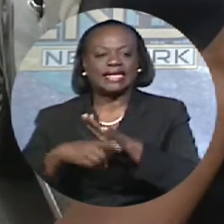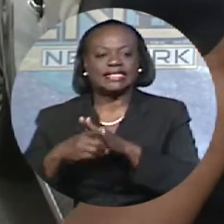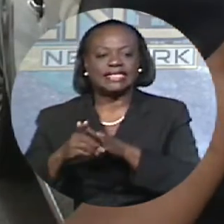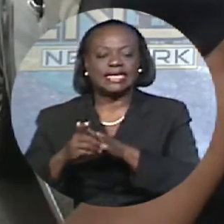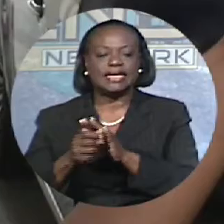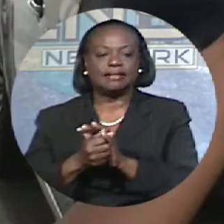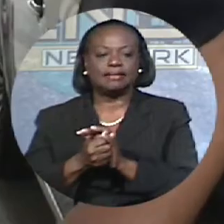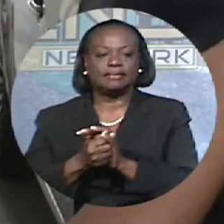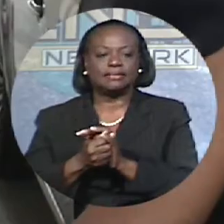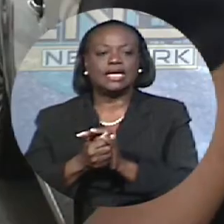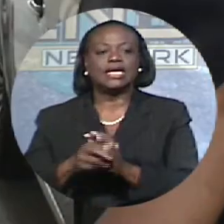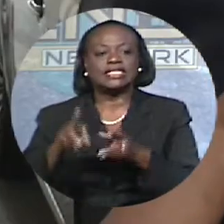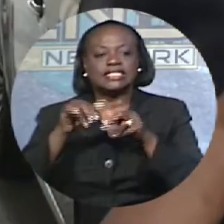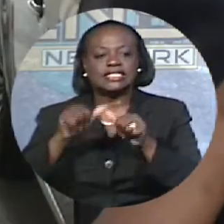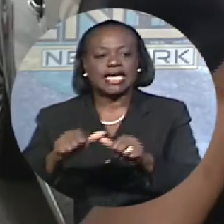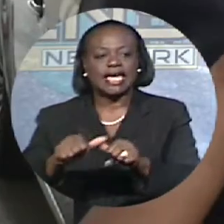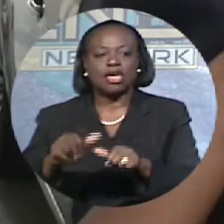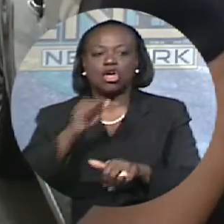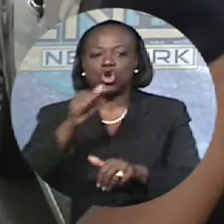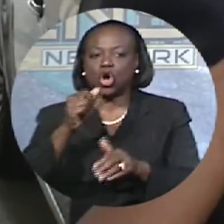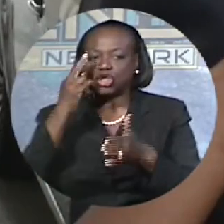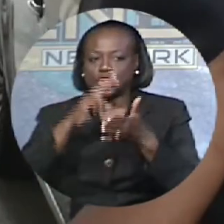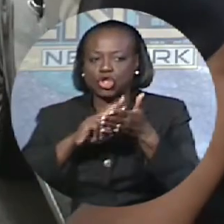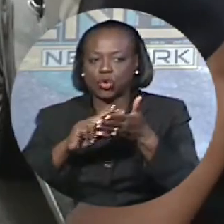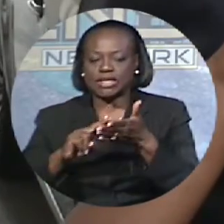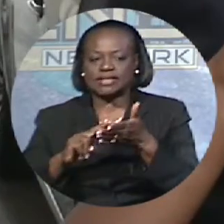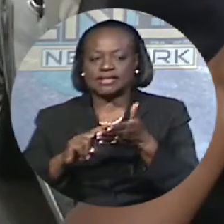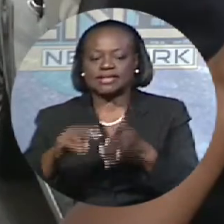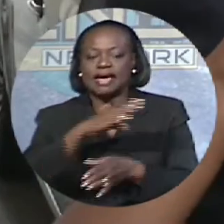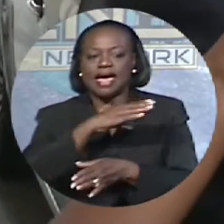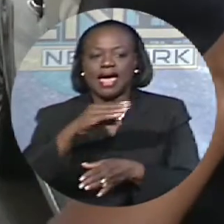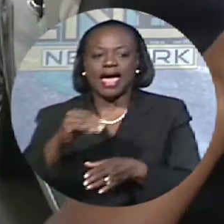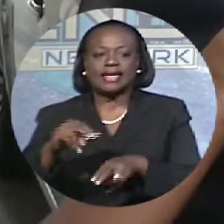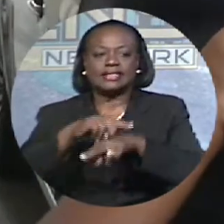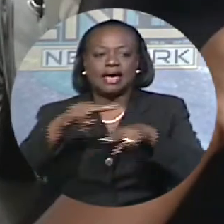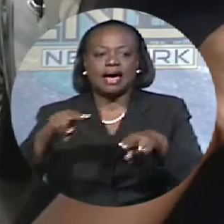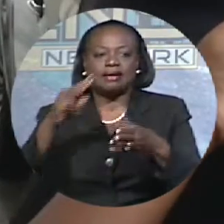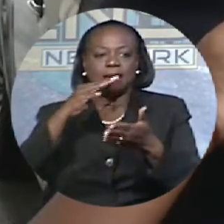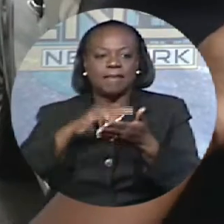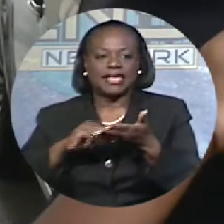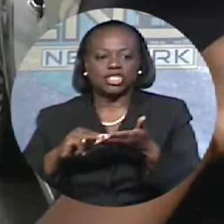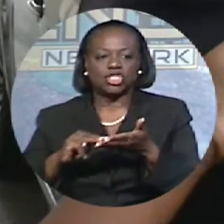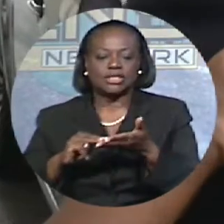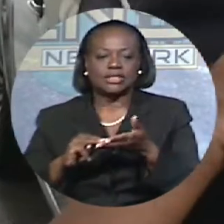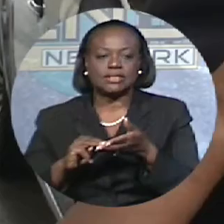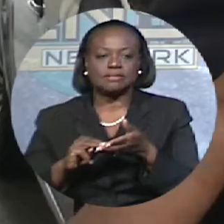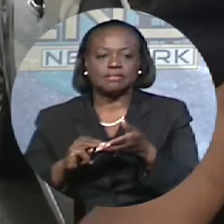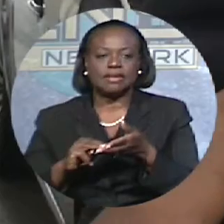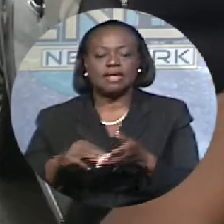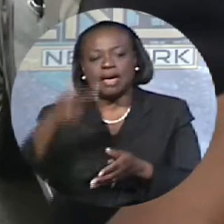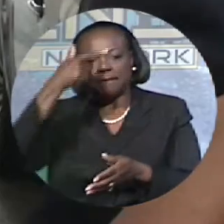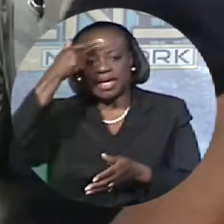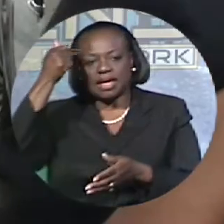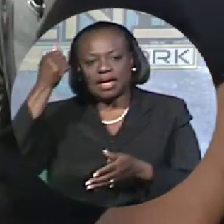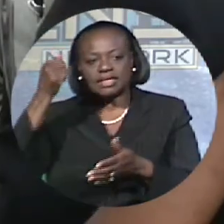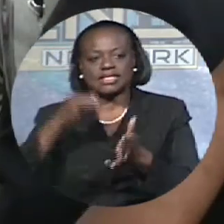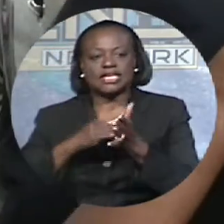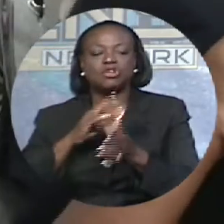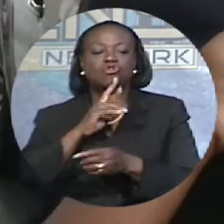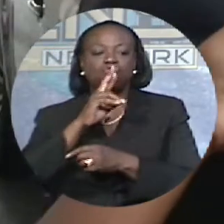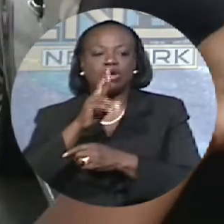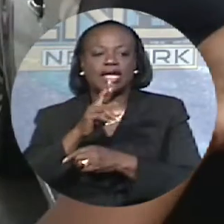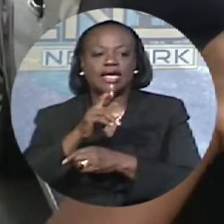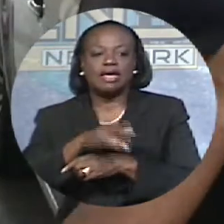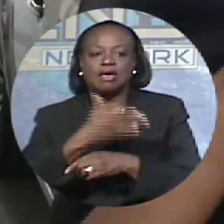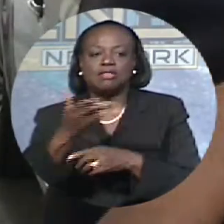remain unnoticed and unmentioned, and because it really, you know, those